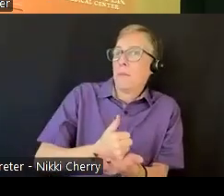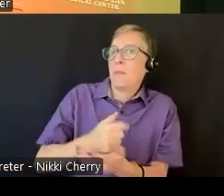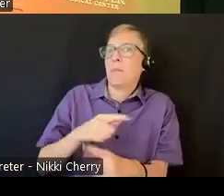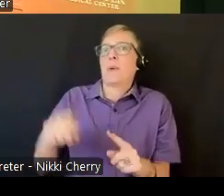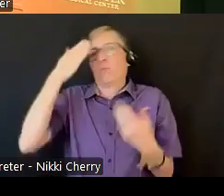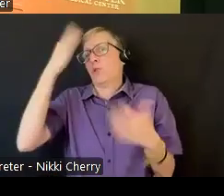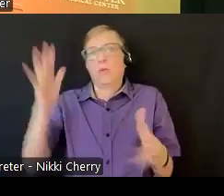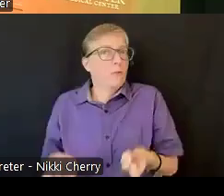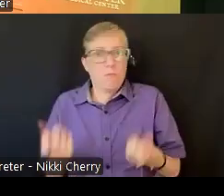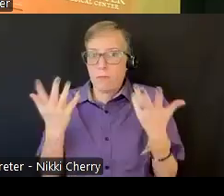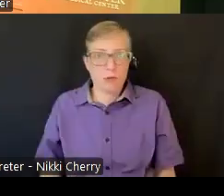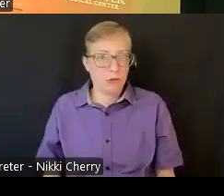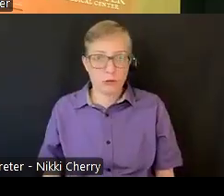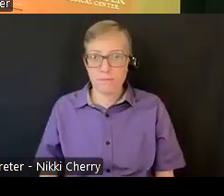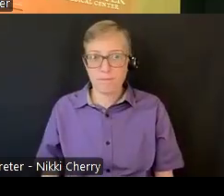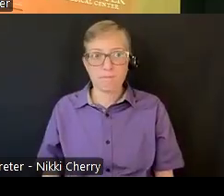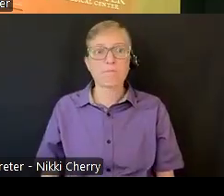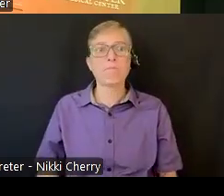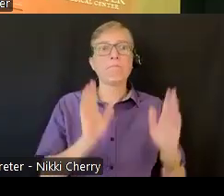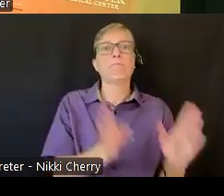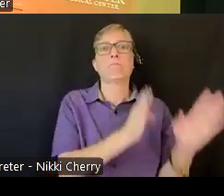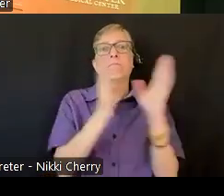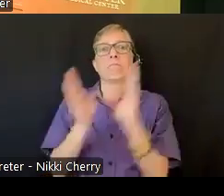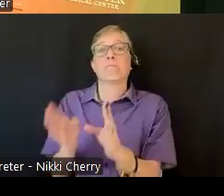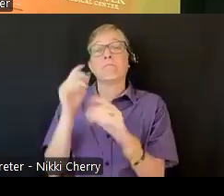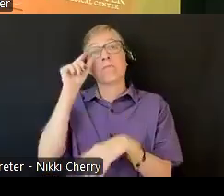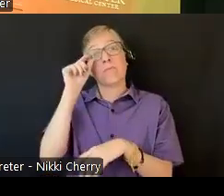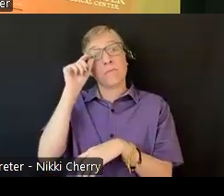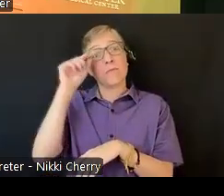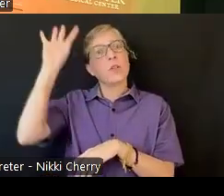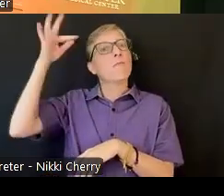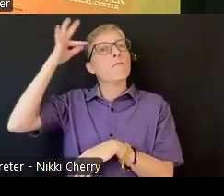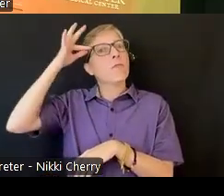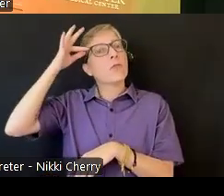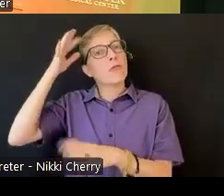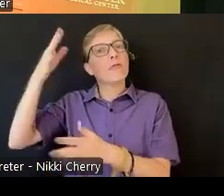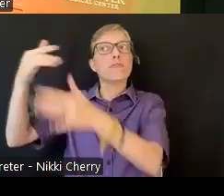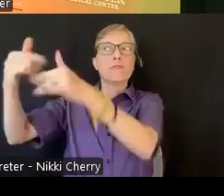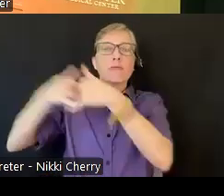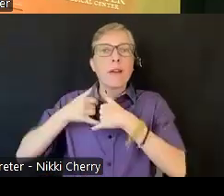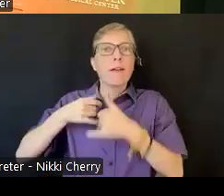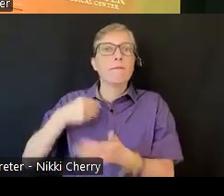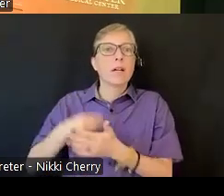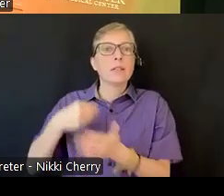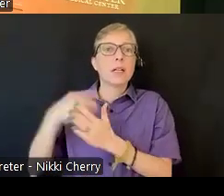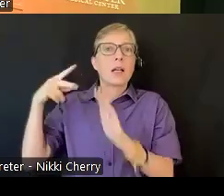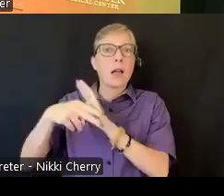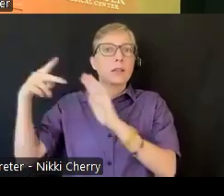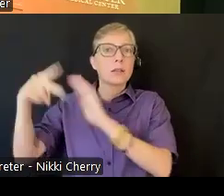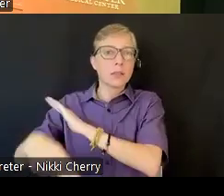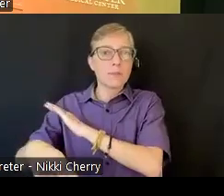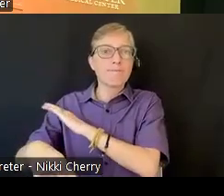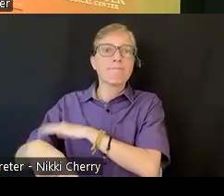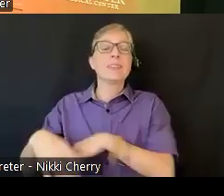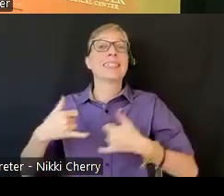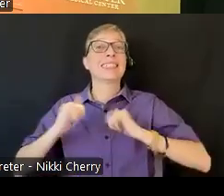know. Also important is the federal grant funding cuts. Now, it's still a bit